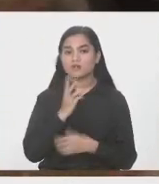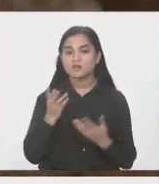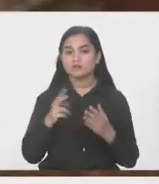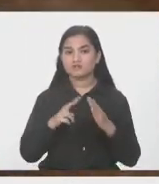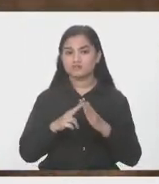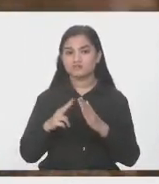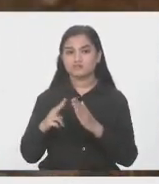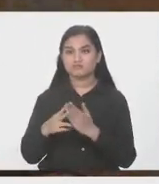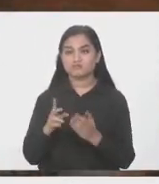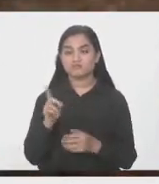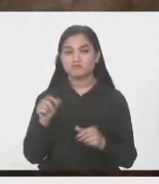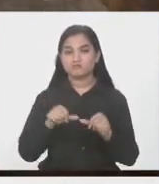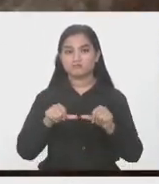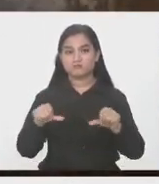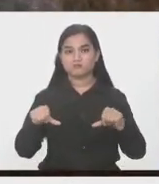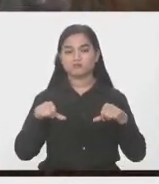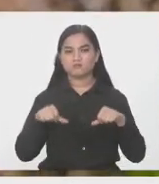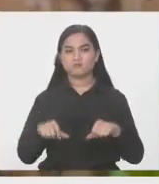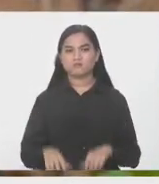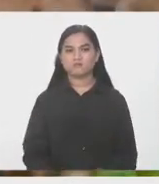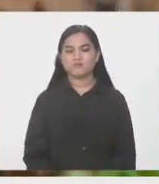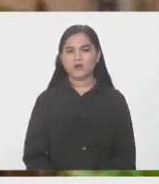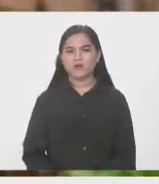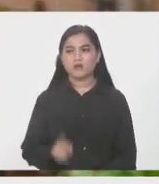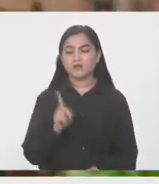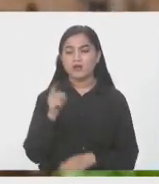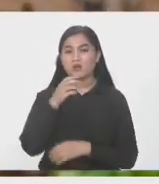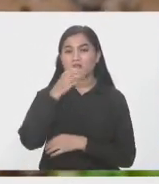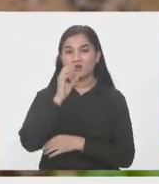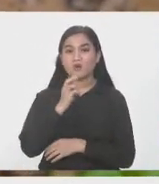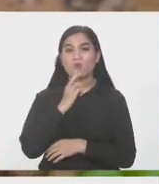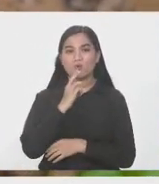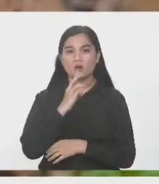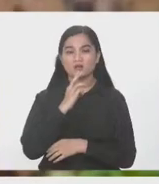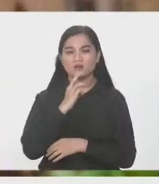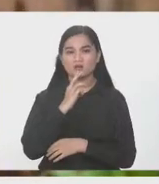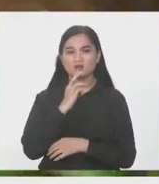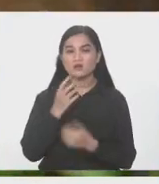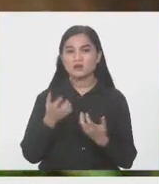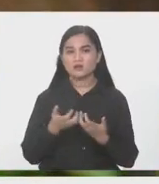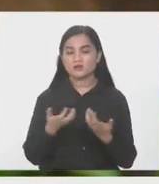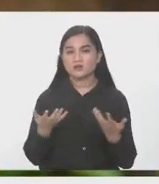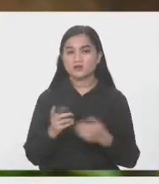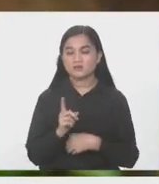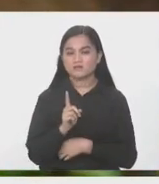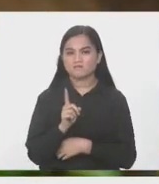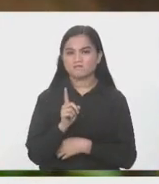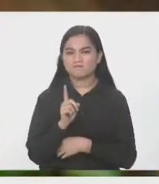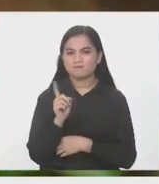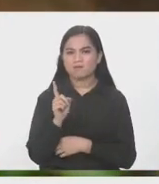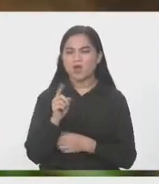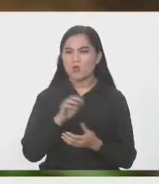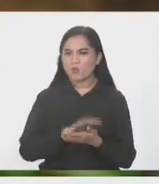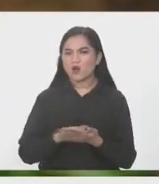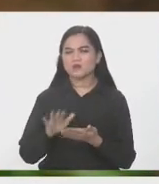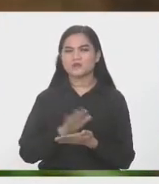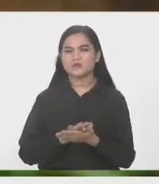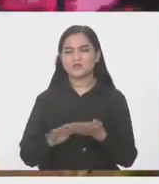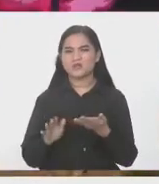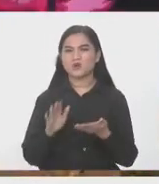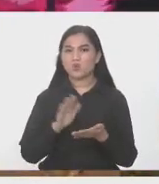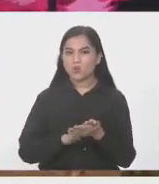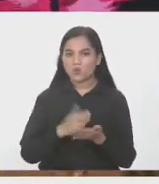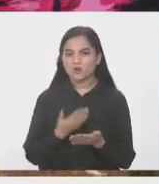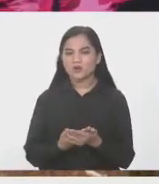sewer. This is their source of drinking water as well. Aside from using it for washing and cooking, they